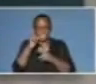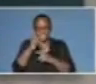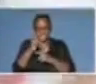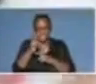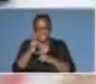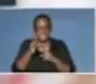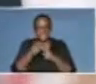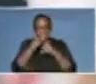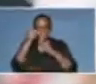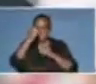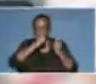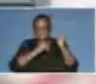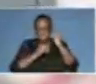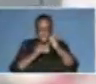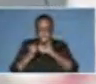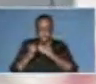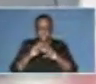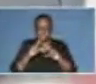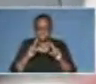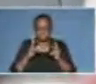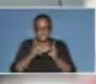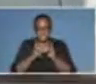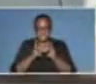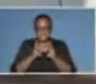other calamities, the